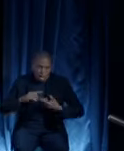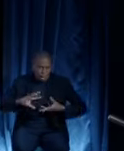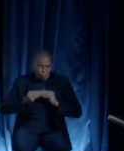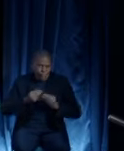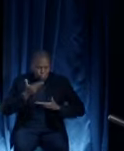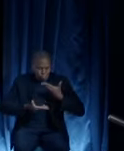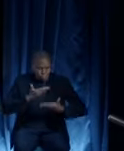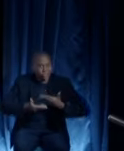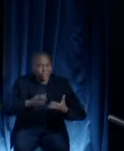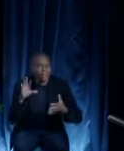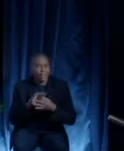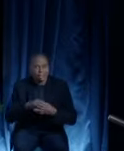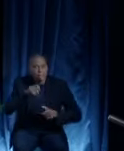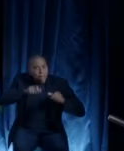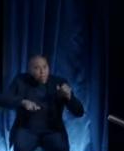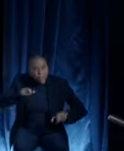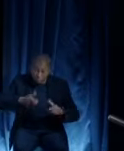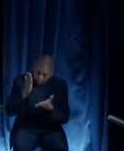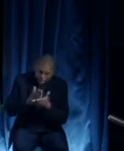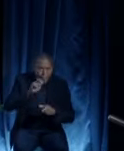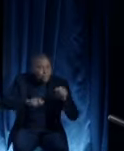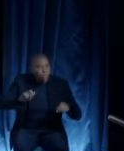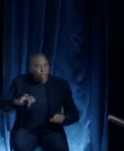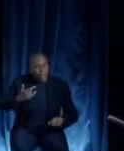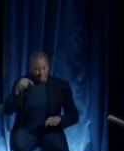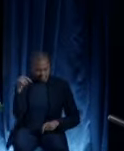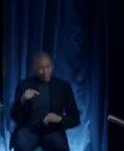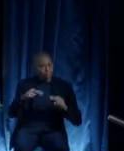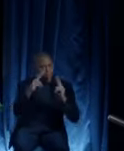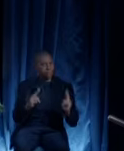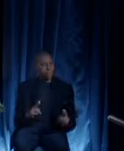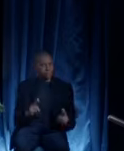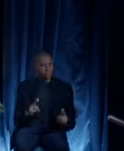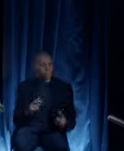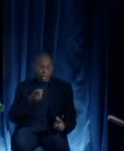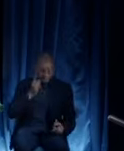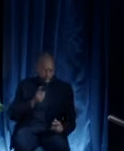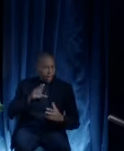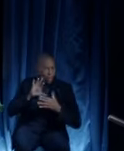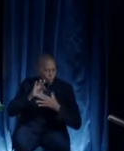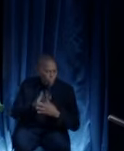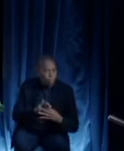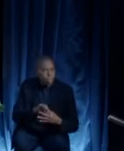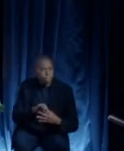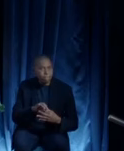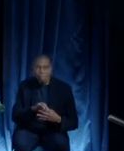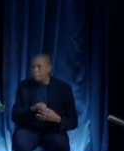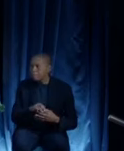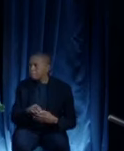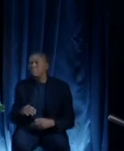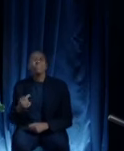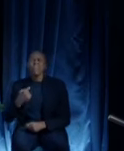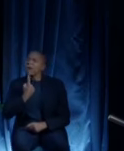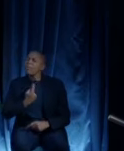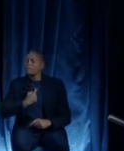things, that the sexuality is sort of actually secondary in importance to the emotional tie and the strength of that. I think that with Elizabeth and Robert